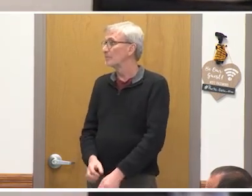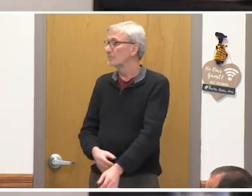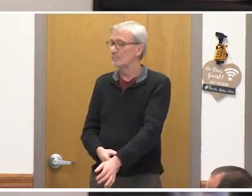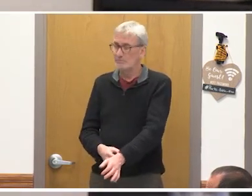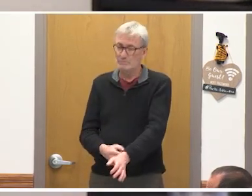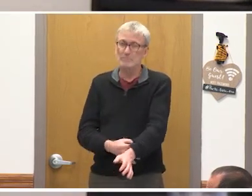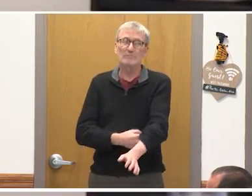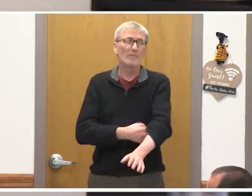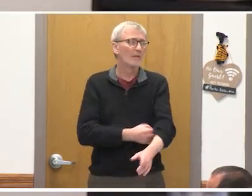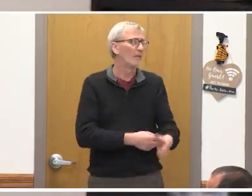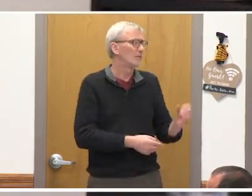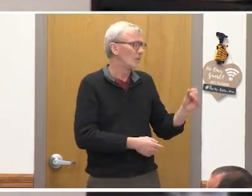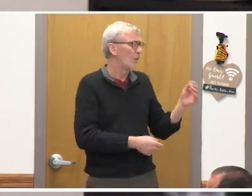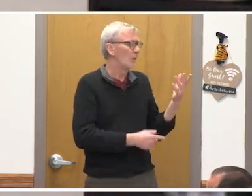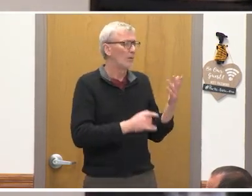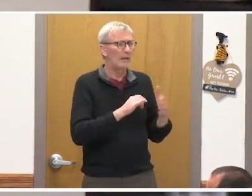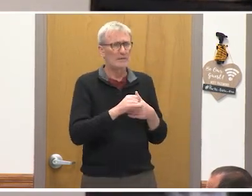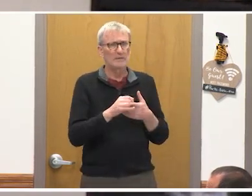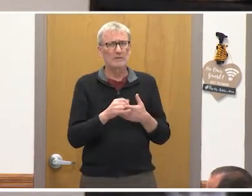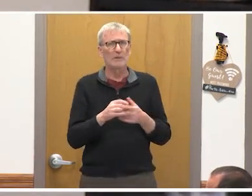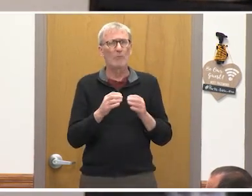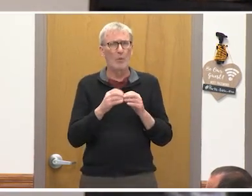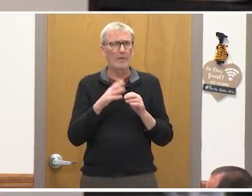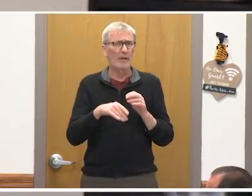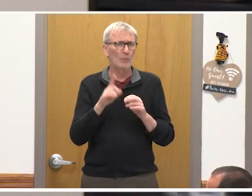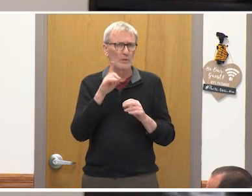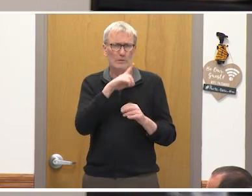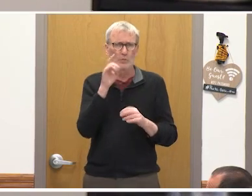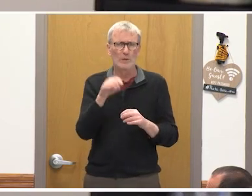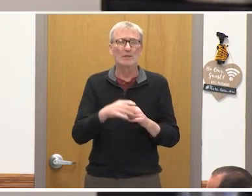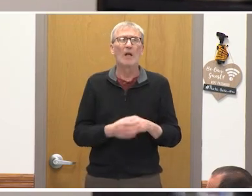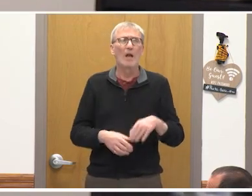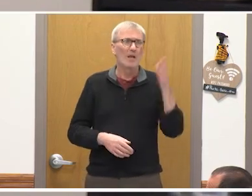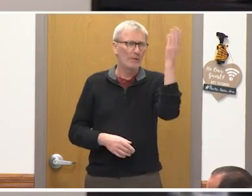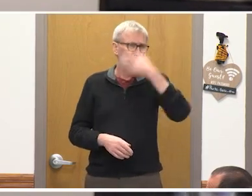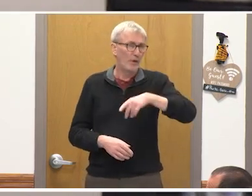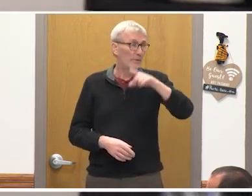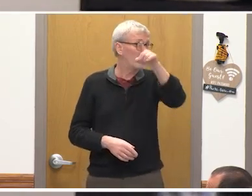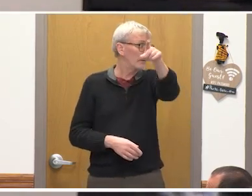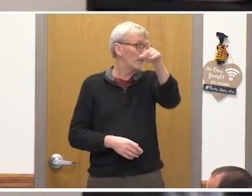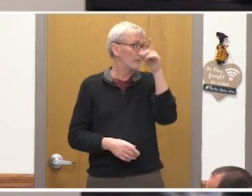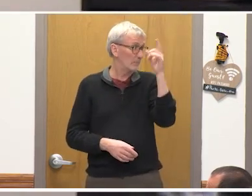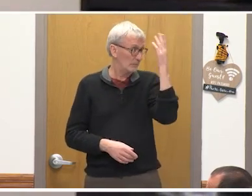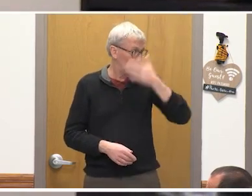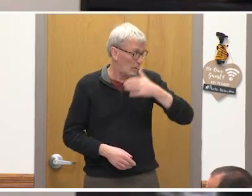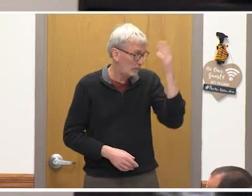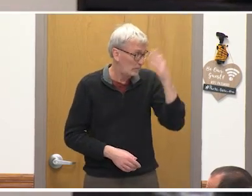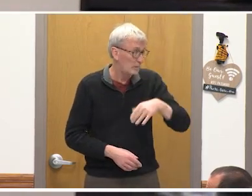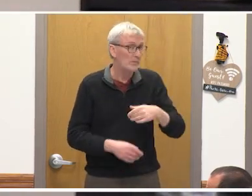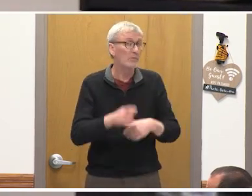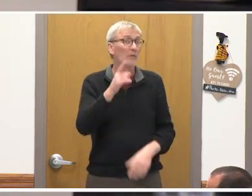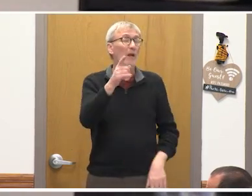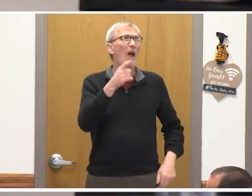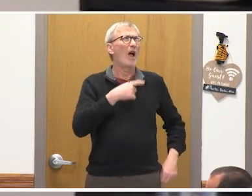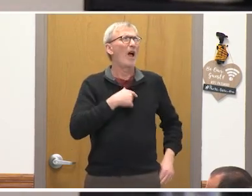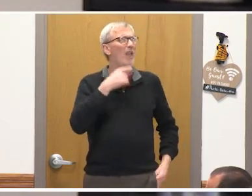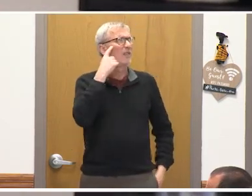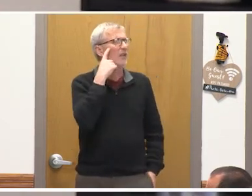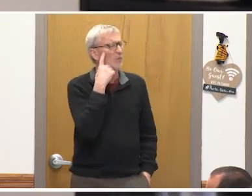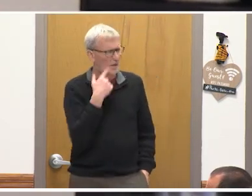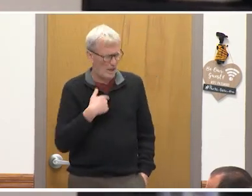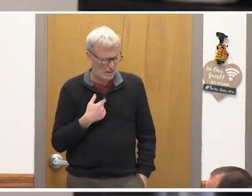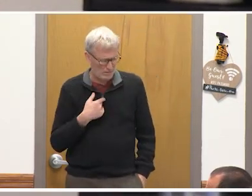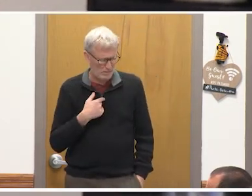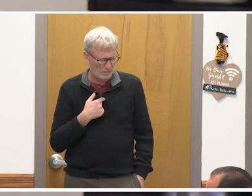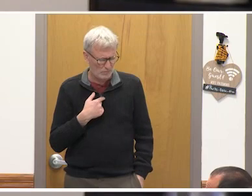So multi-step answer. In front of the crosswalk here at the Healthy Active Living Center, I do believe we did have